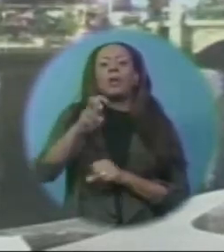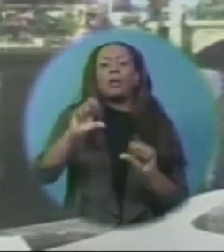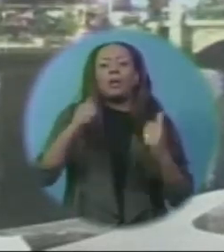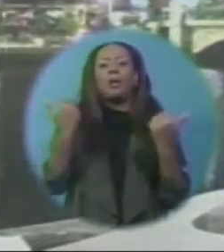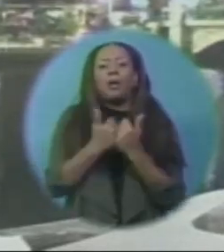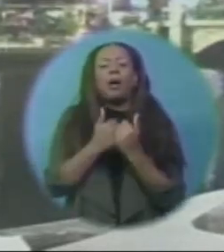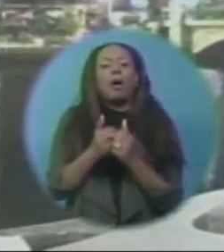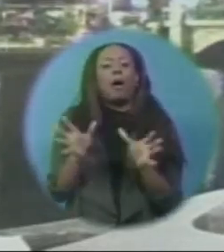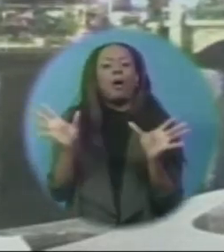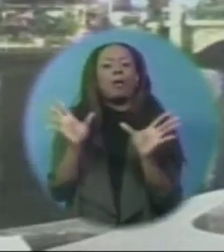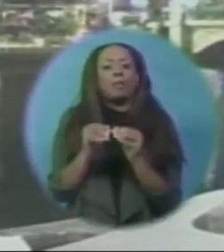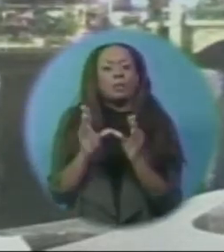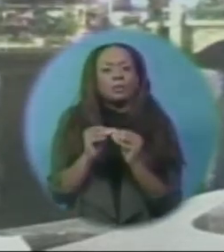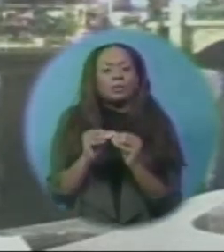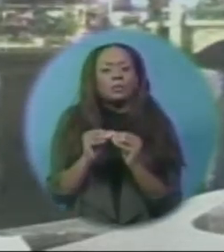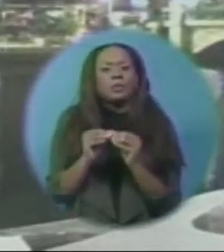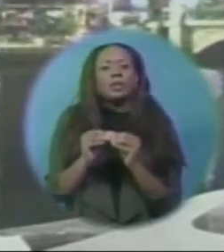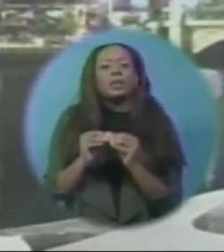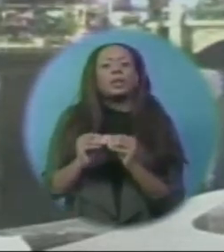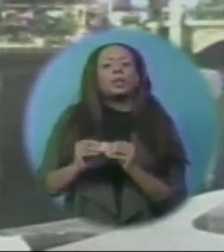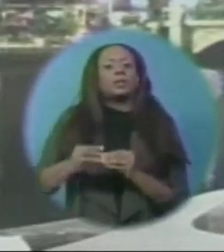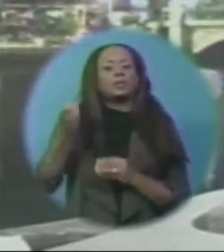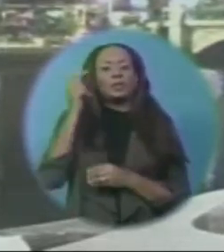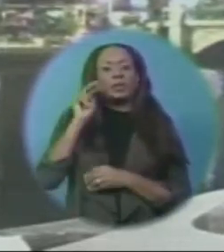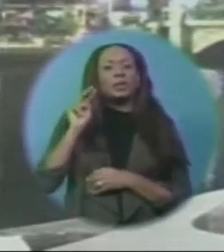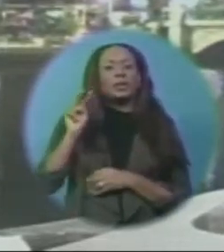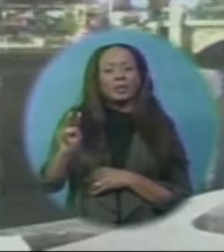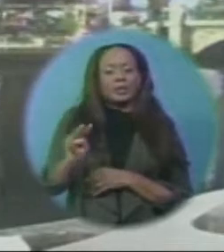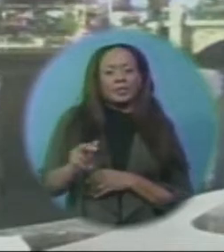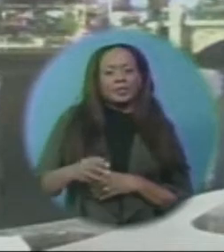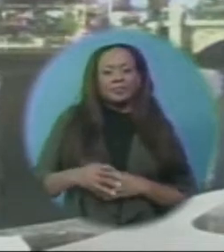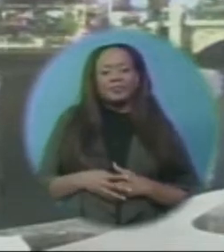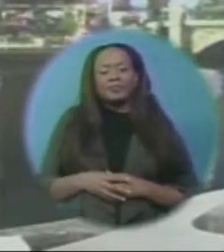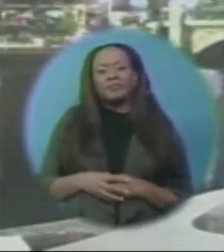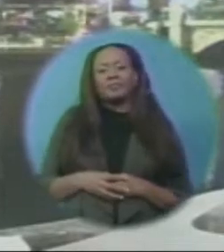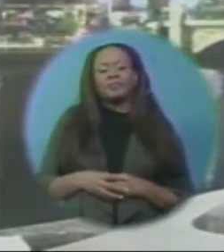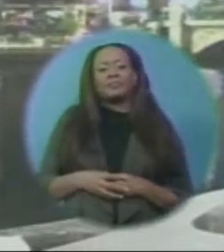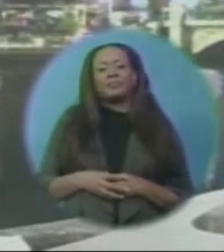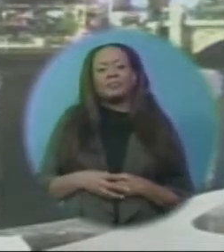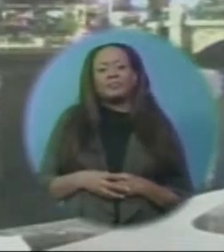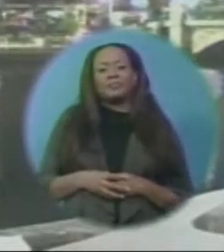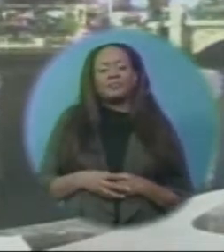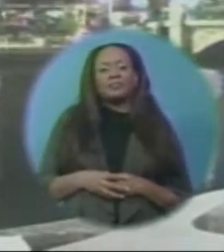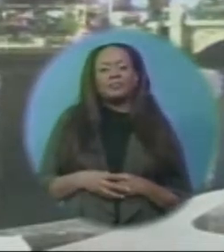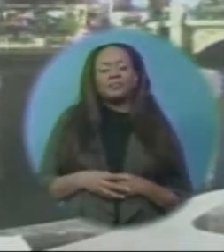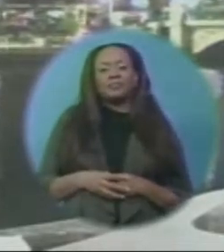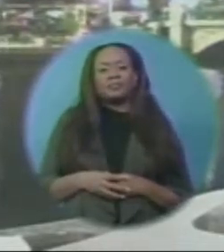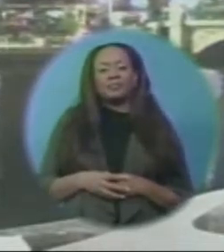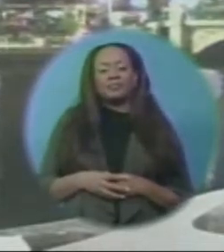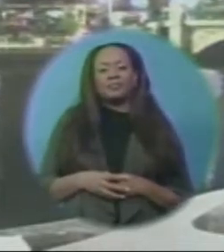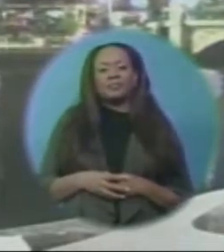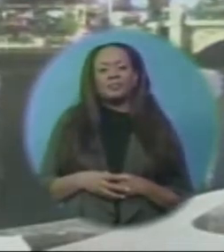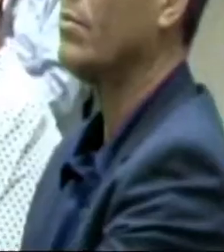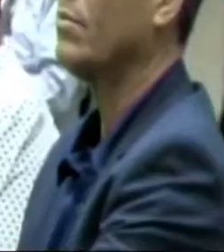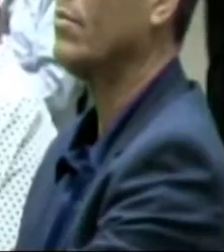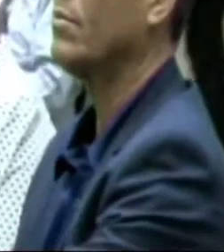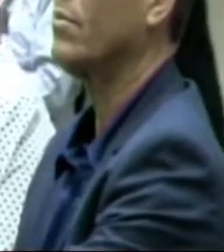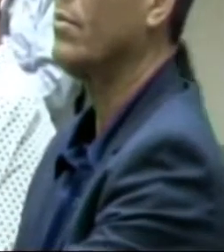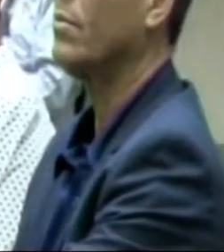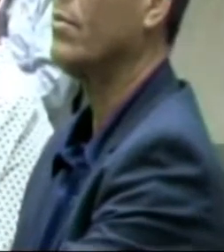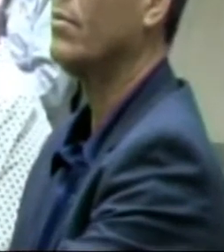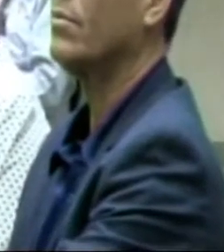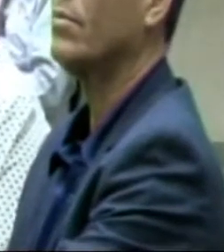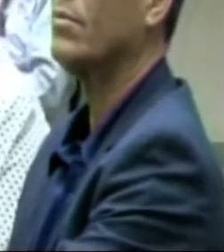fourth quarterly general meeting at the Lloyd Erskine Sandiford Center. Ken Jerson was there and filed this report. The